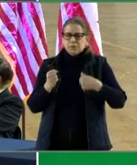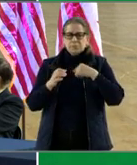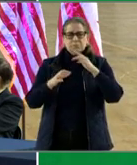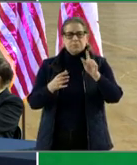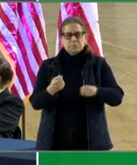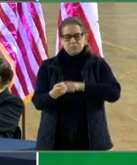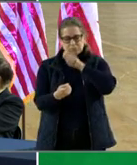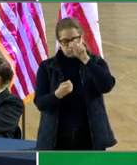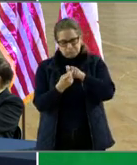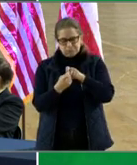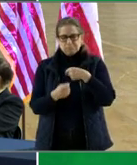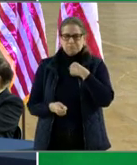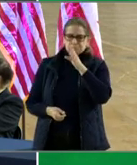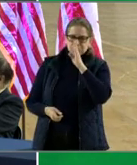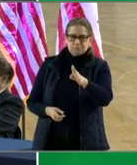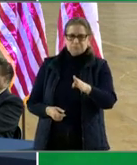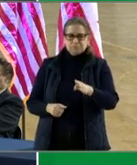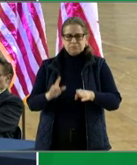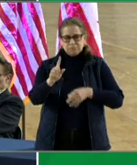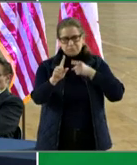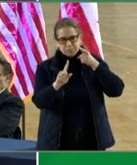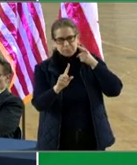people safe.